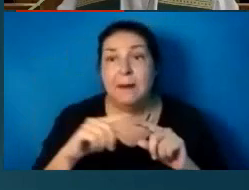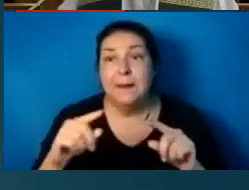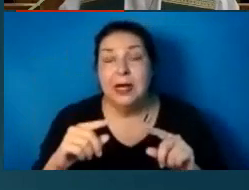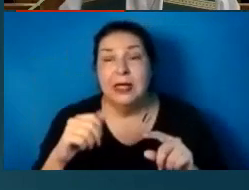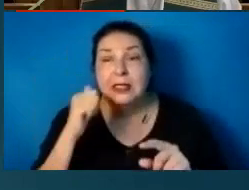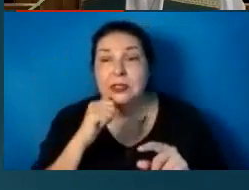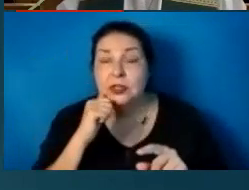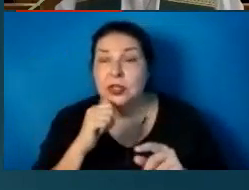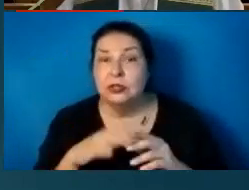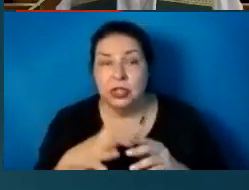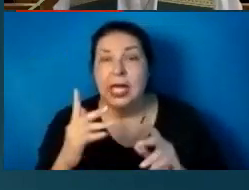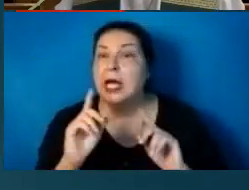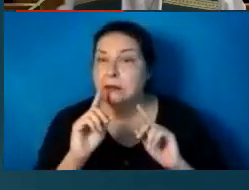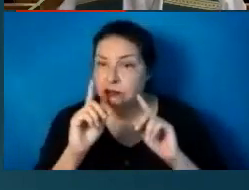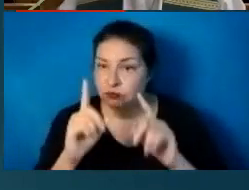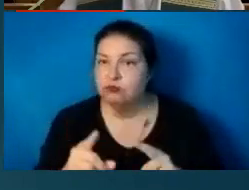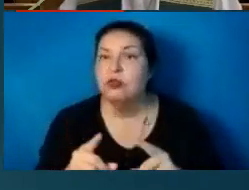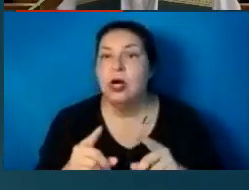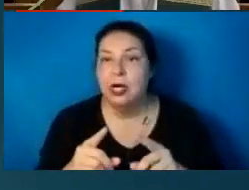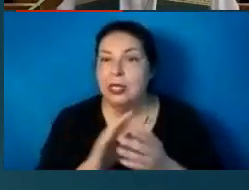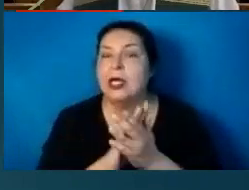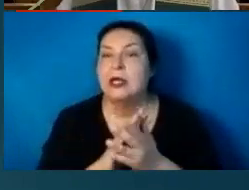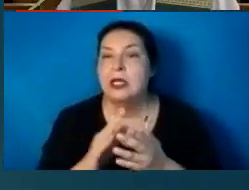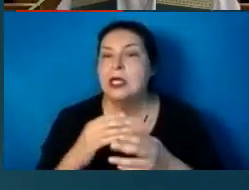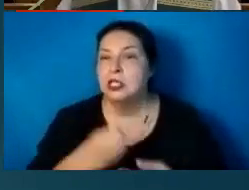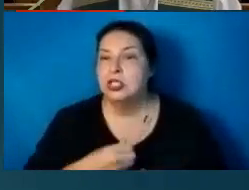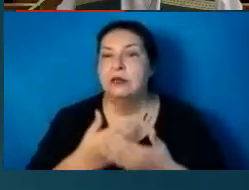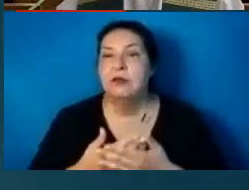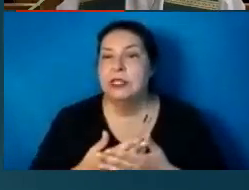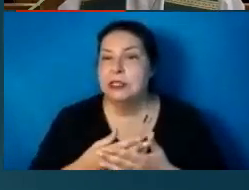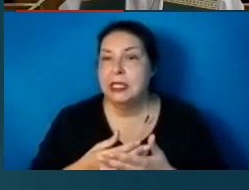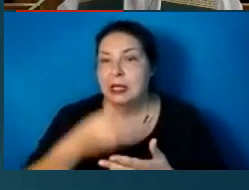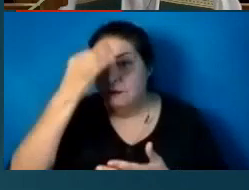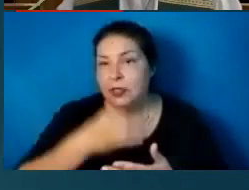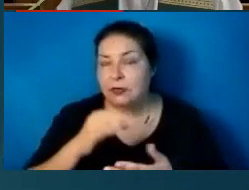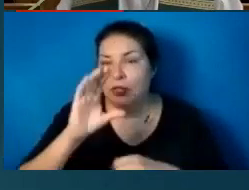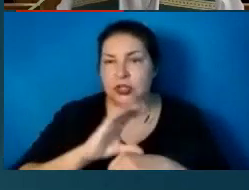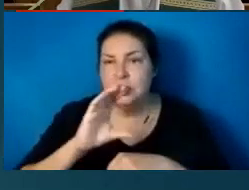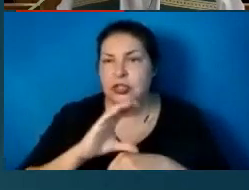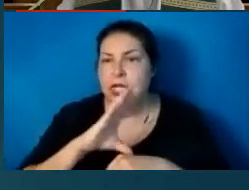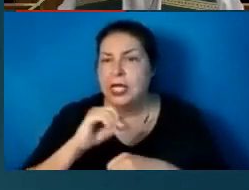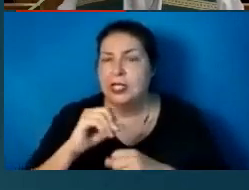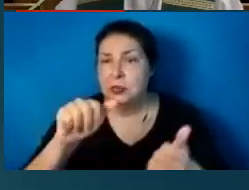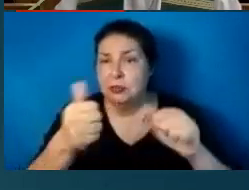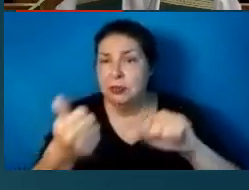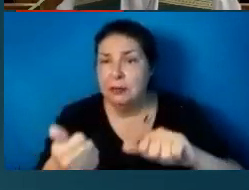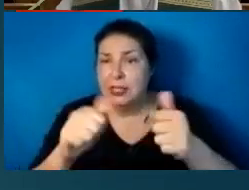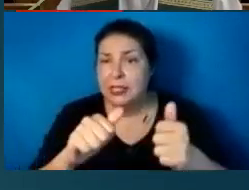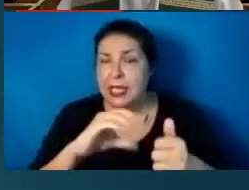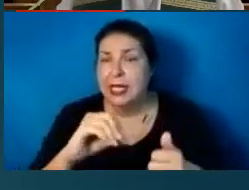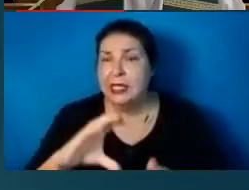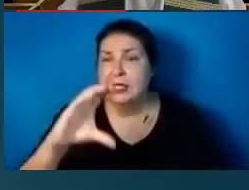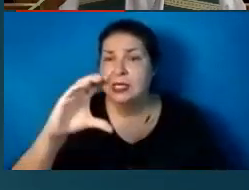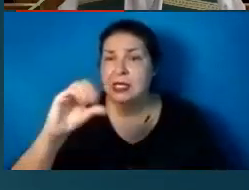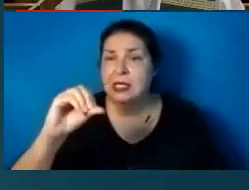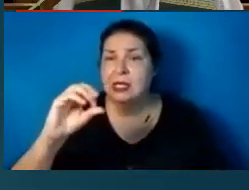instruction. She had made a confession in front of the entire congregation, and she had been baptized and confirmed and welcomed